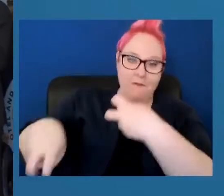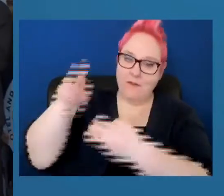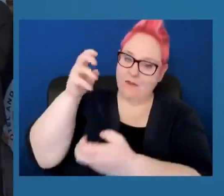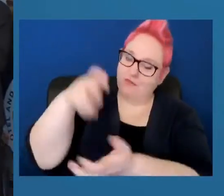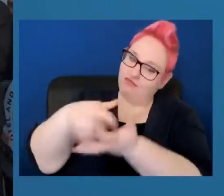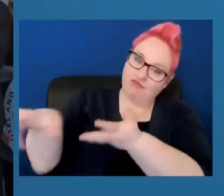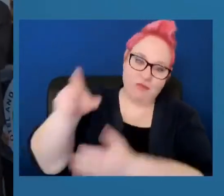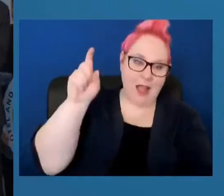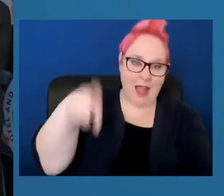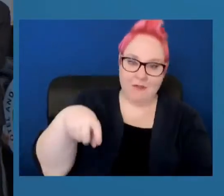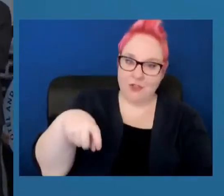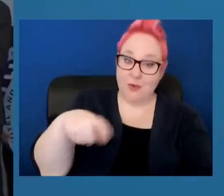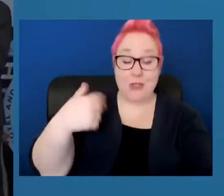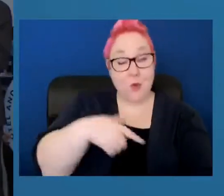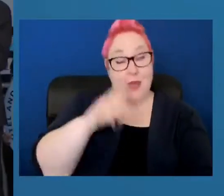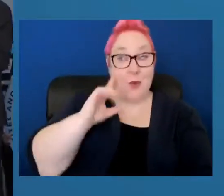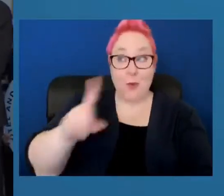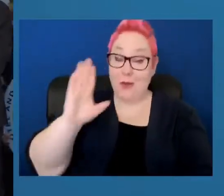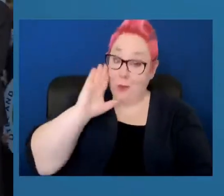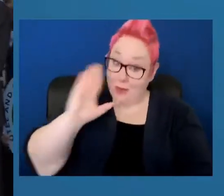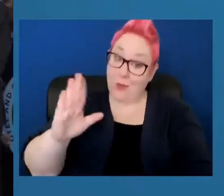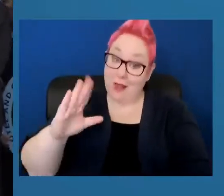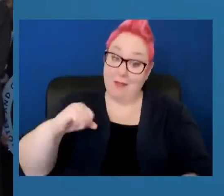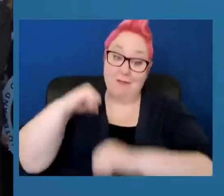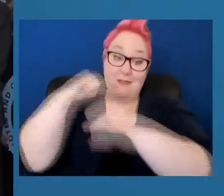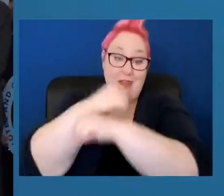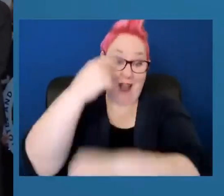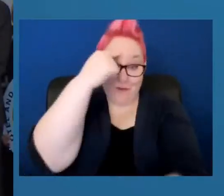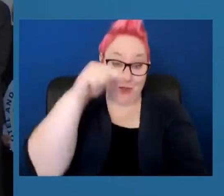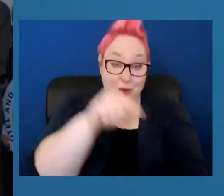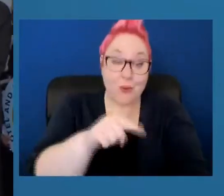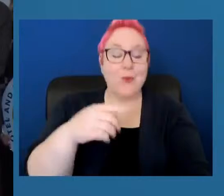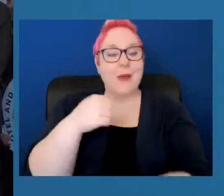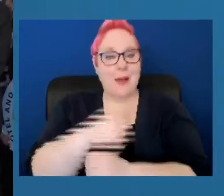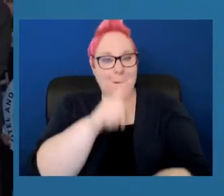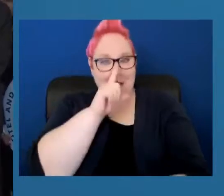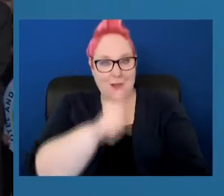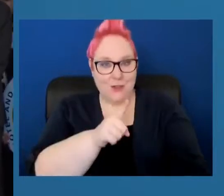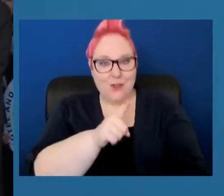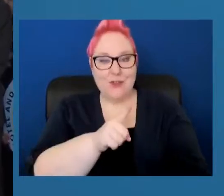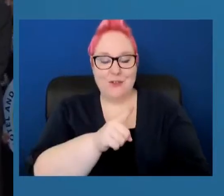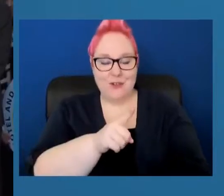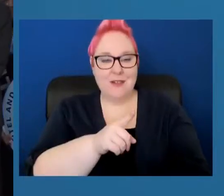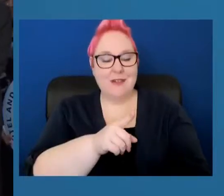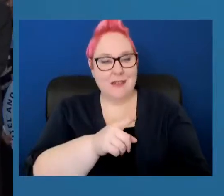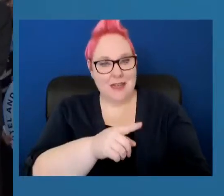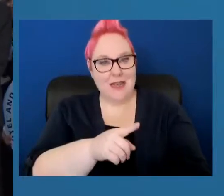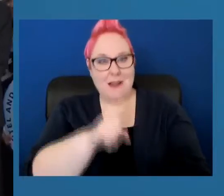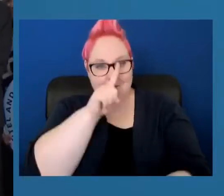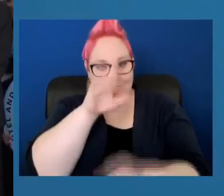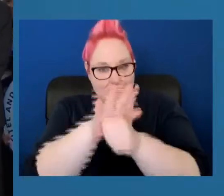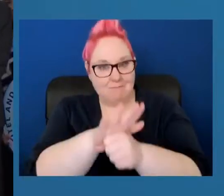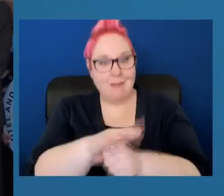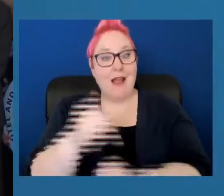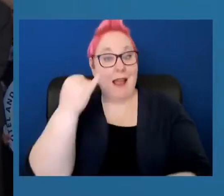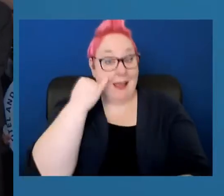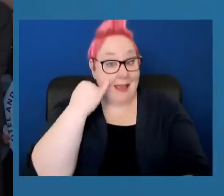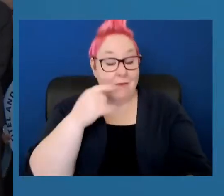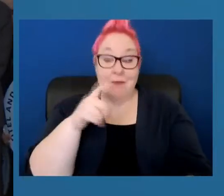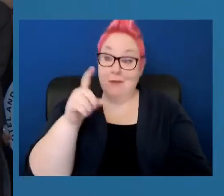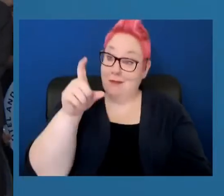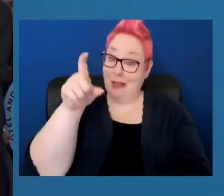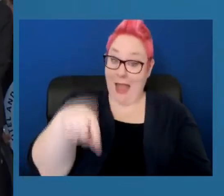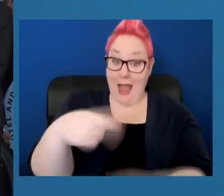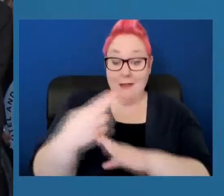is going to get tough for you. And we're going to make sure that if you do have to use